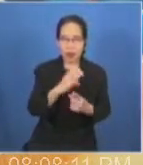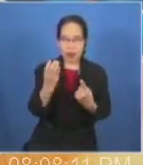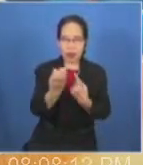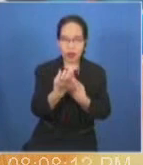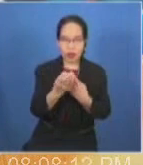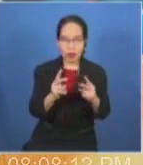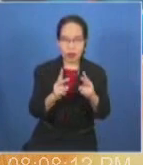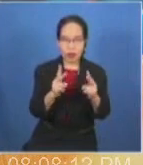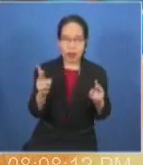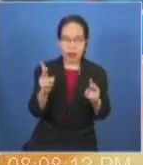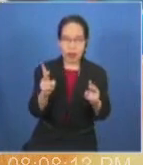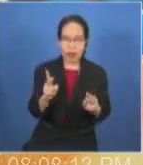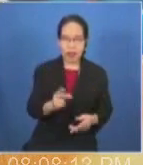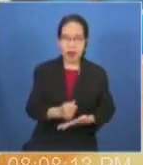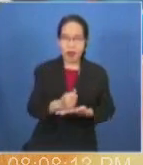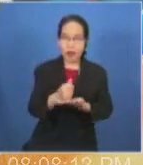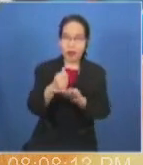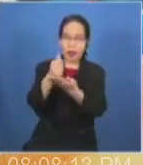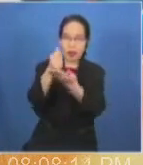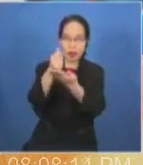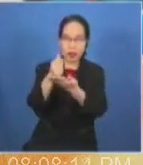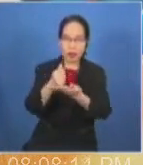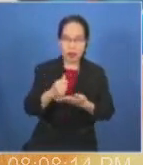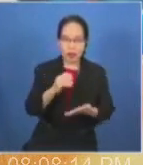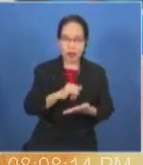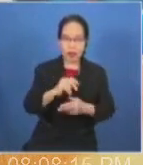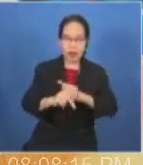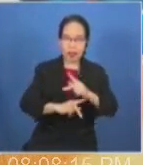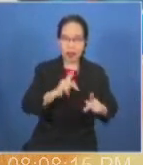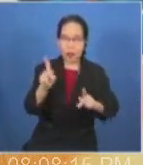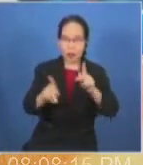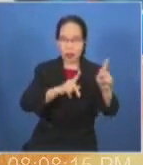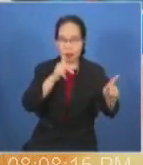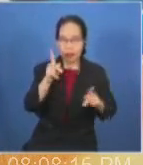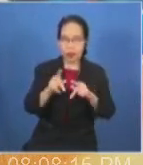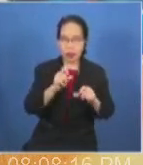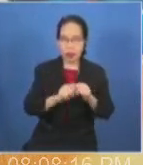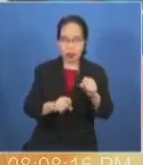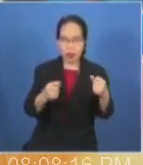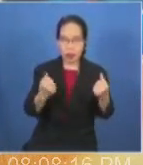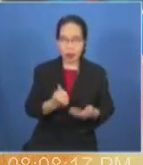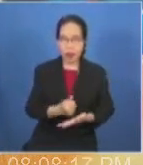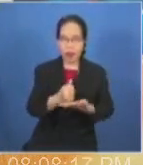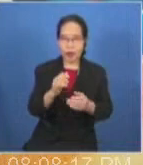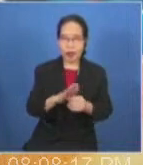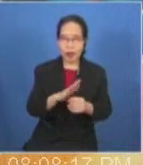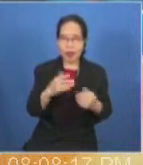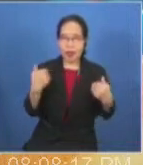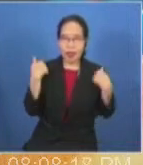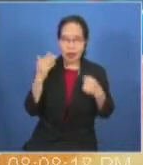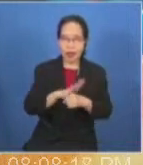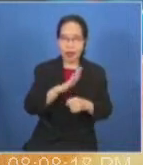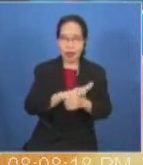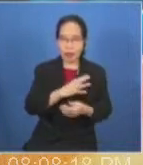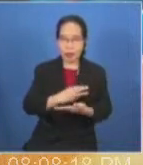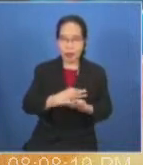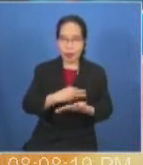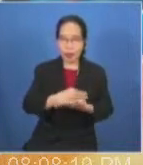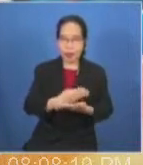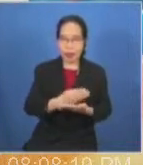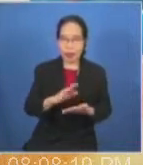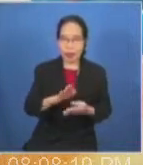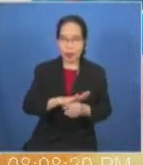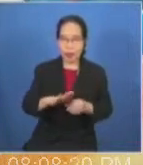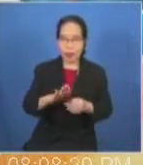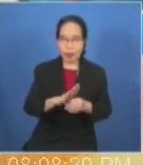our culture. We're very hospitable to such people. If you have enough money to buy